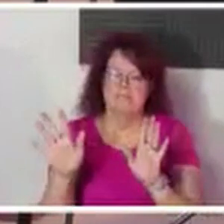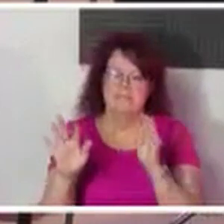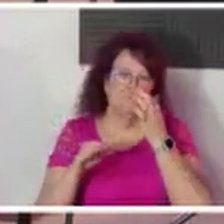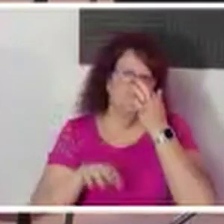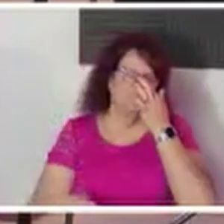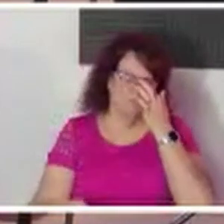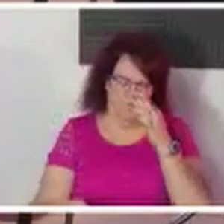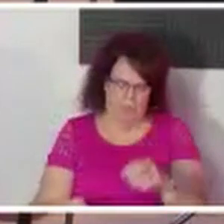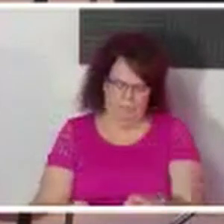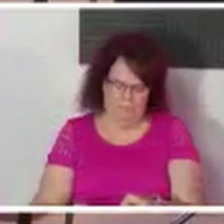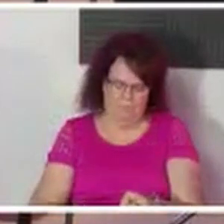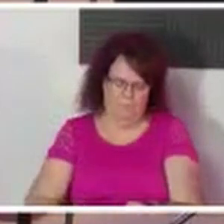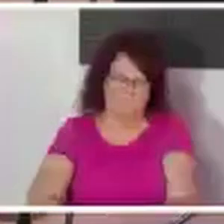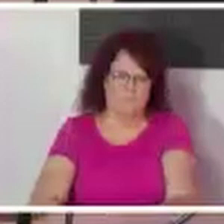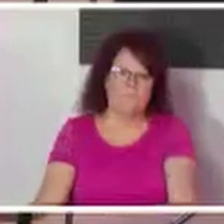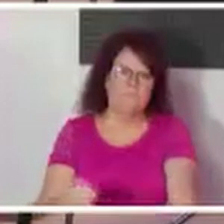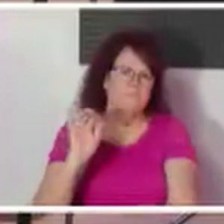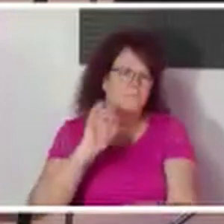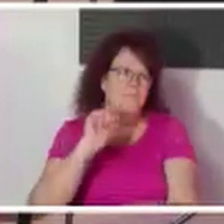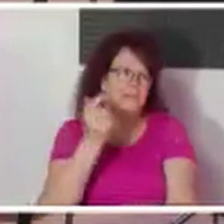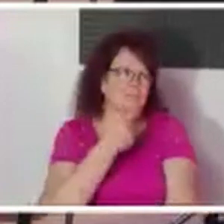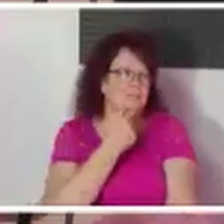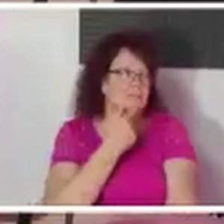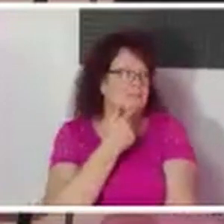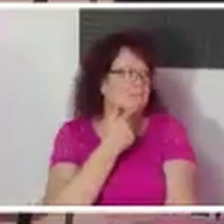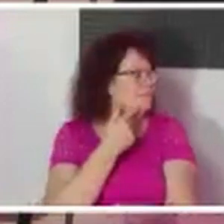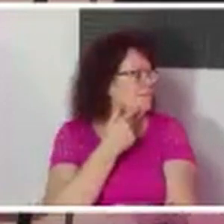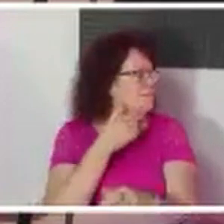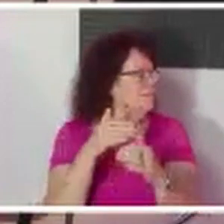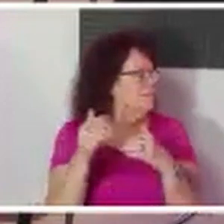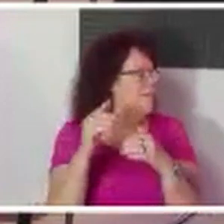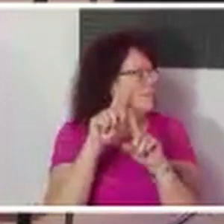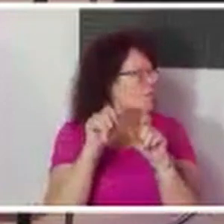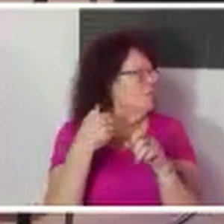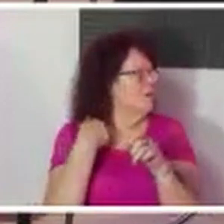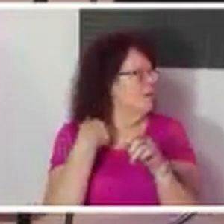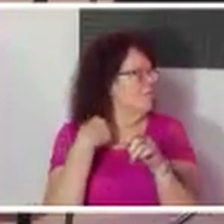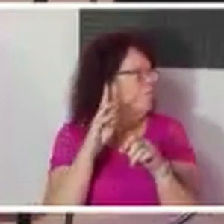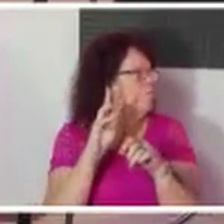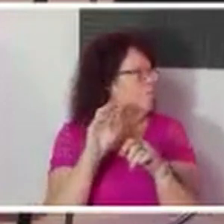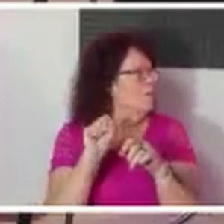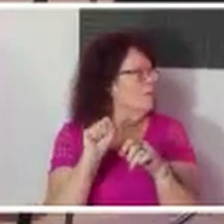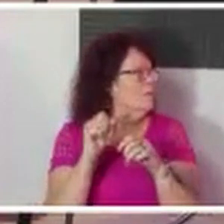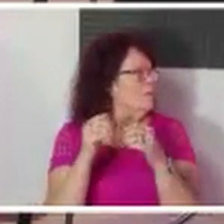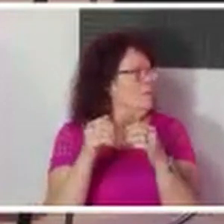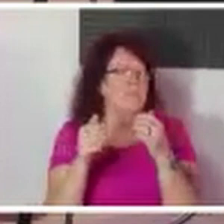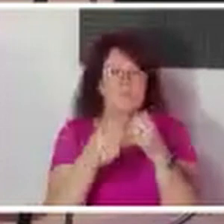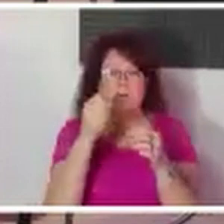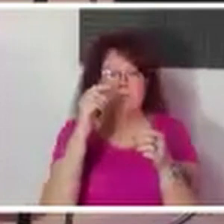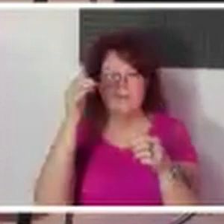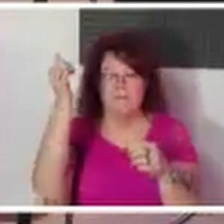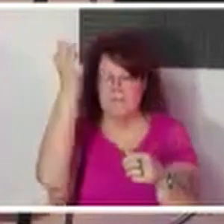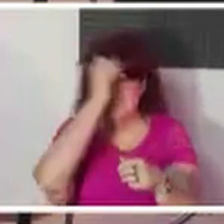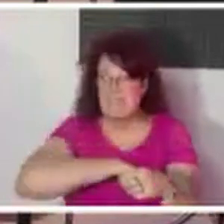So that is all to say. The next question you had was, what is the most ridiculous charge